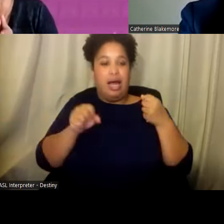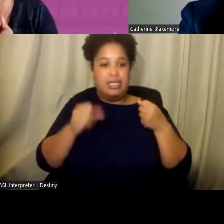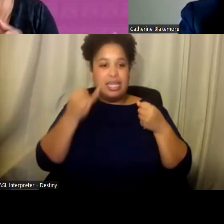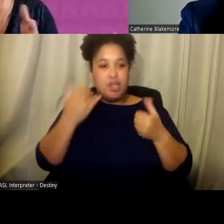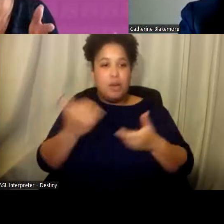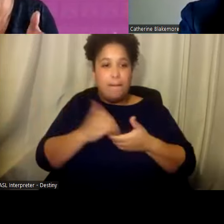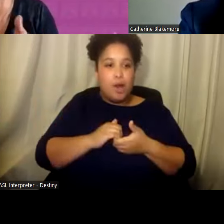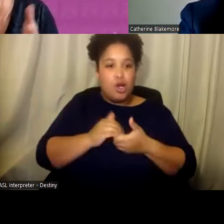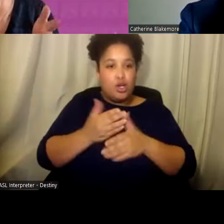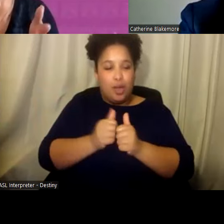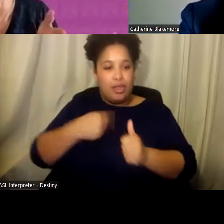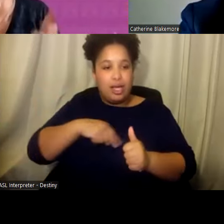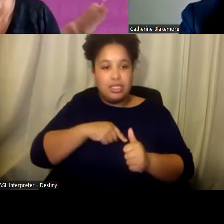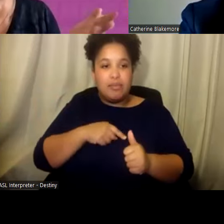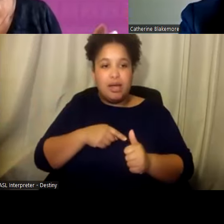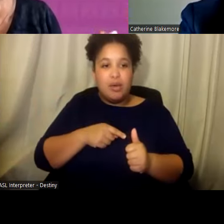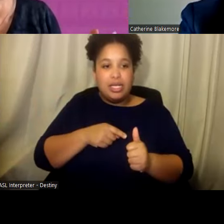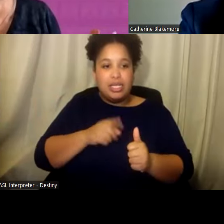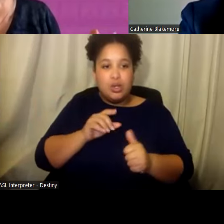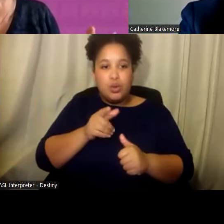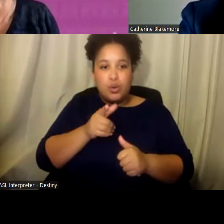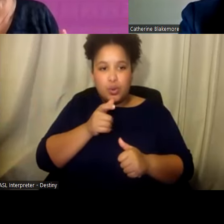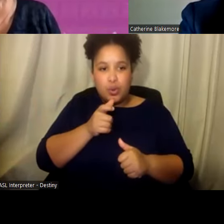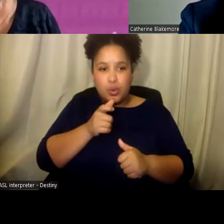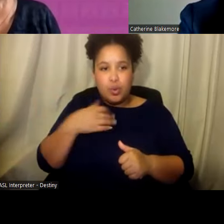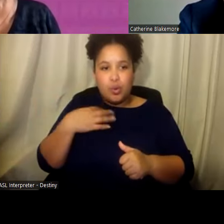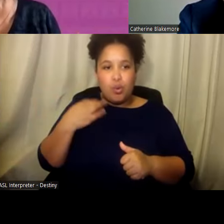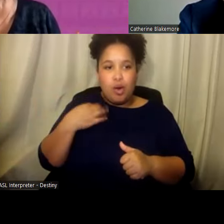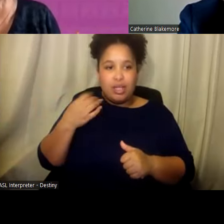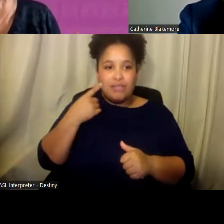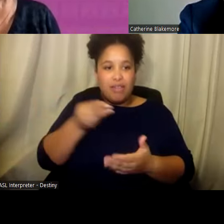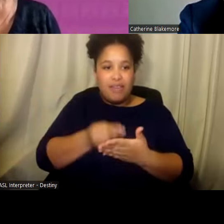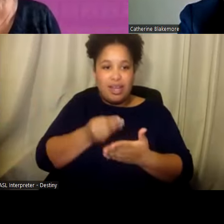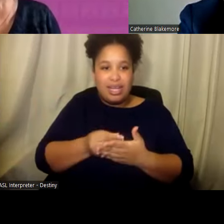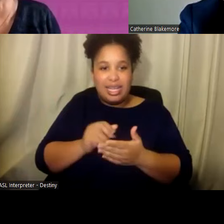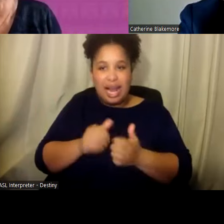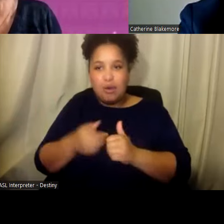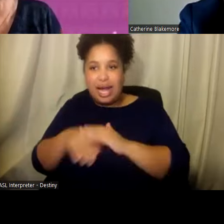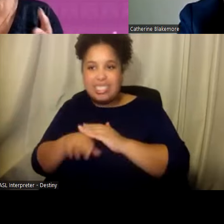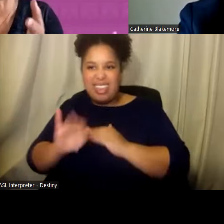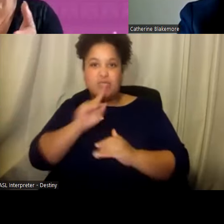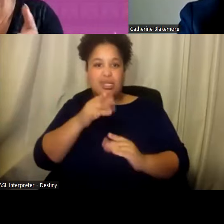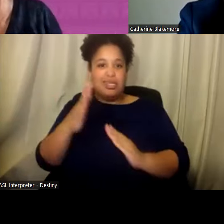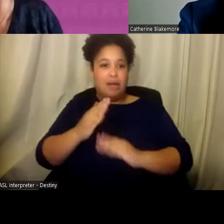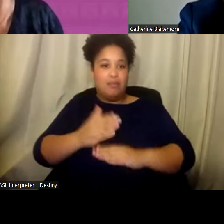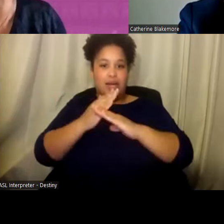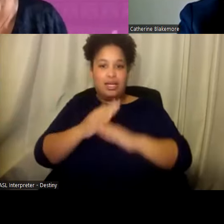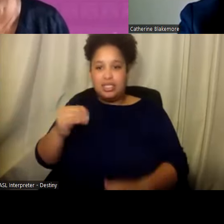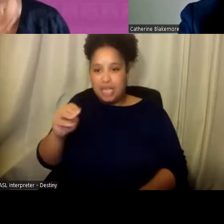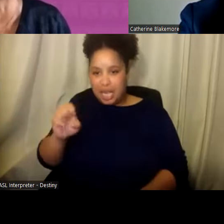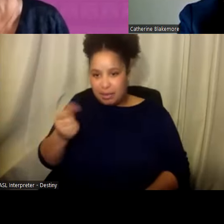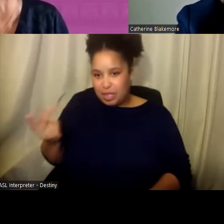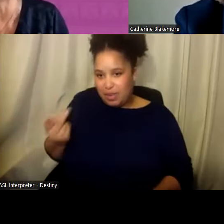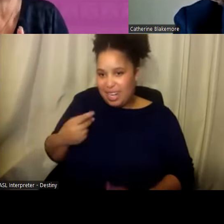just have to get beyond this little thing of who qualifies for the funds and how can we get access to them, which is James, that's you and I